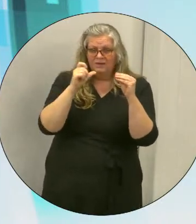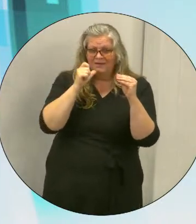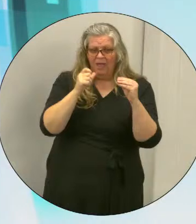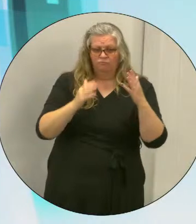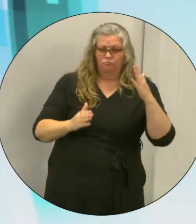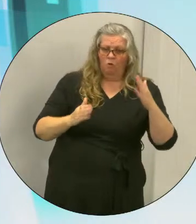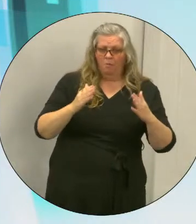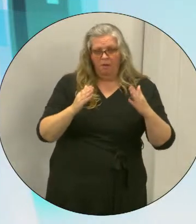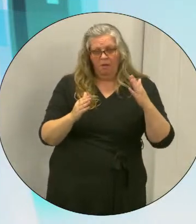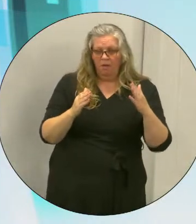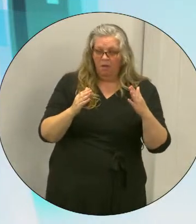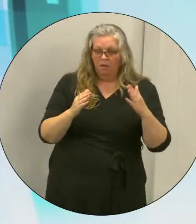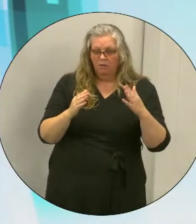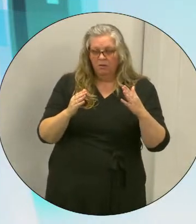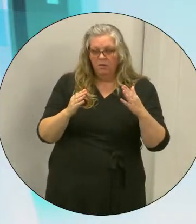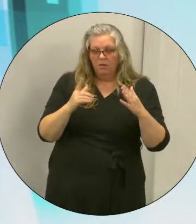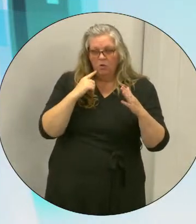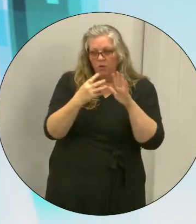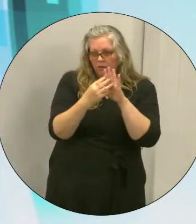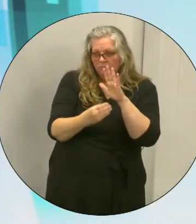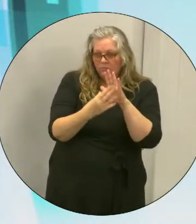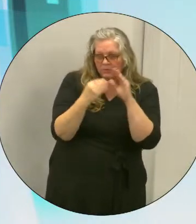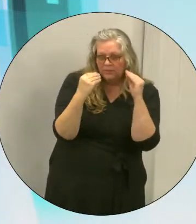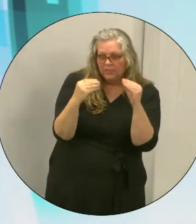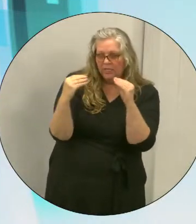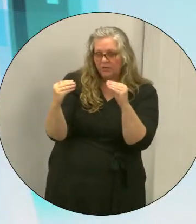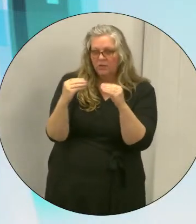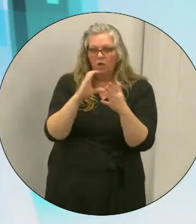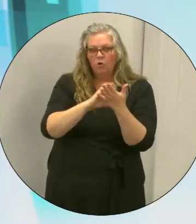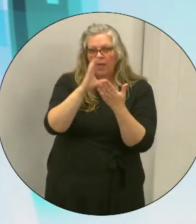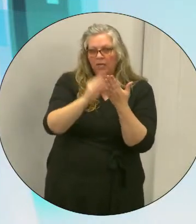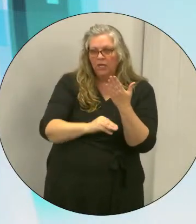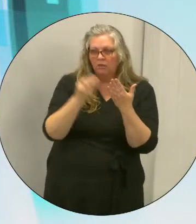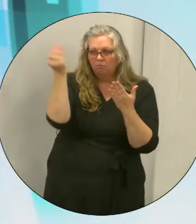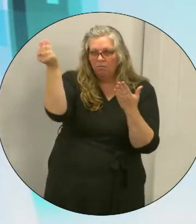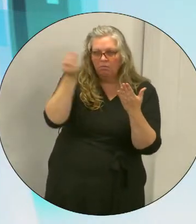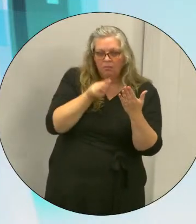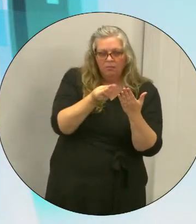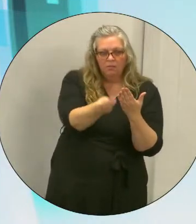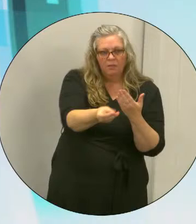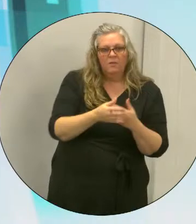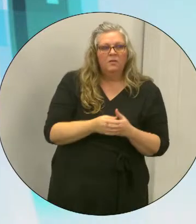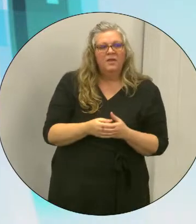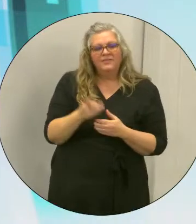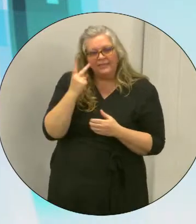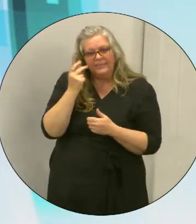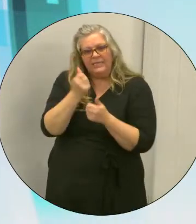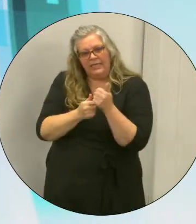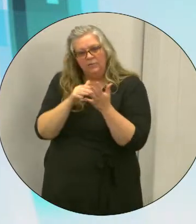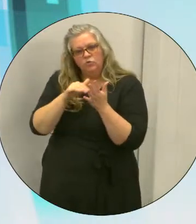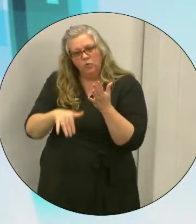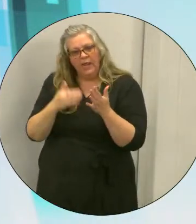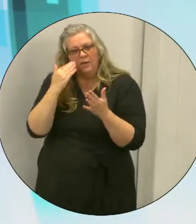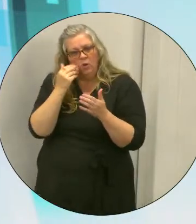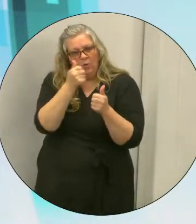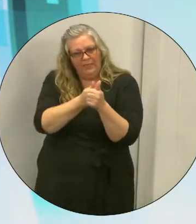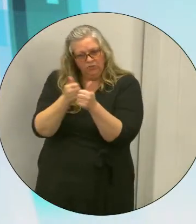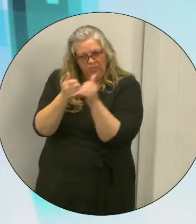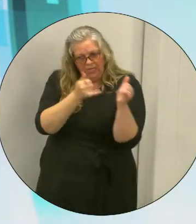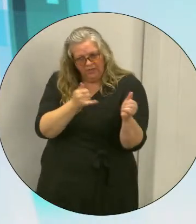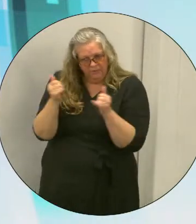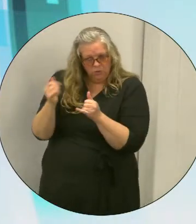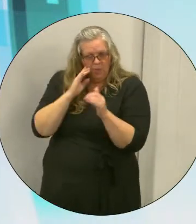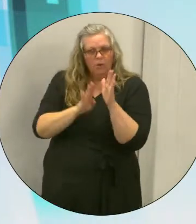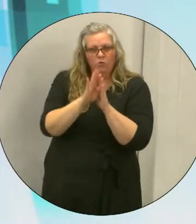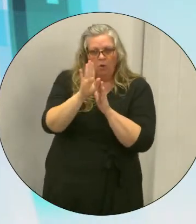who implements canned curriculum, someone who sees each individual student and knows they grow and mature at their own pace. I